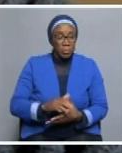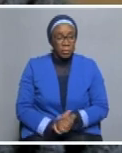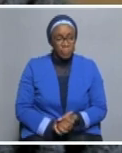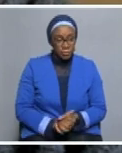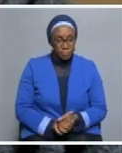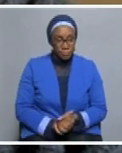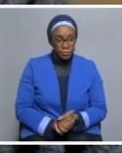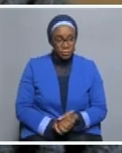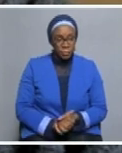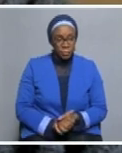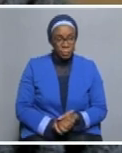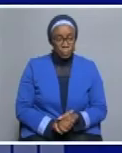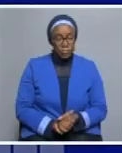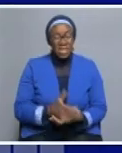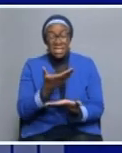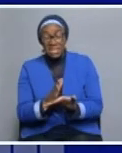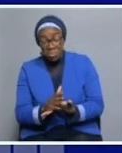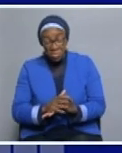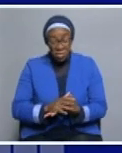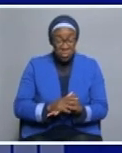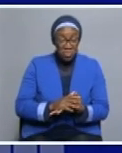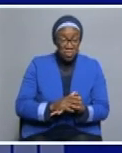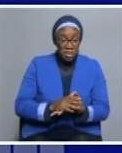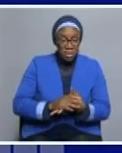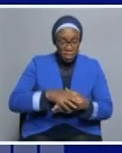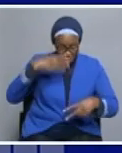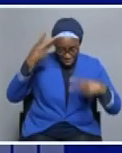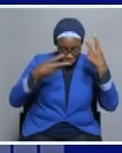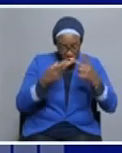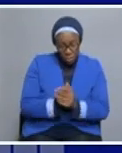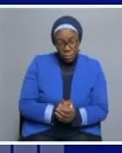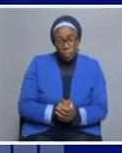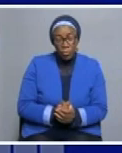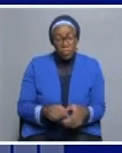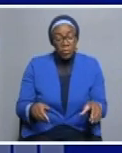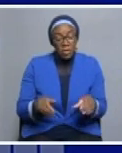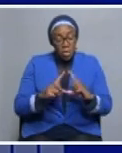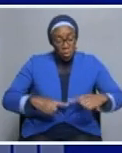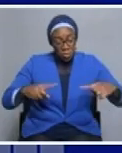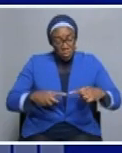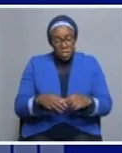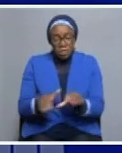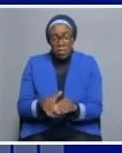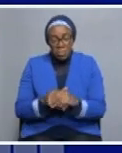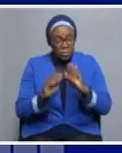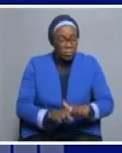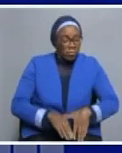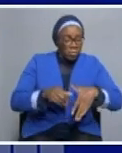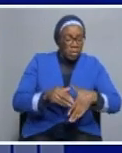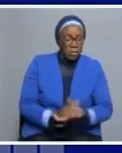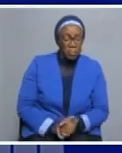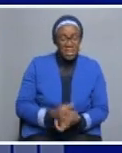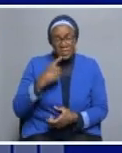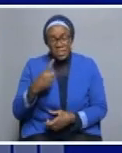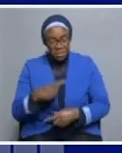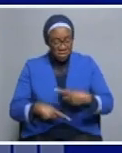Now, tell us, some of the concerns from the opposition is that the process was unprocedural, it's illegal. How